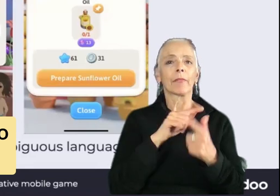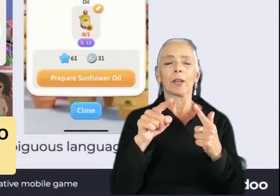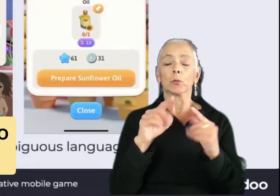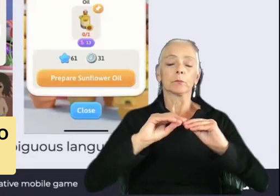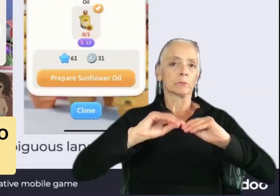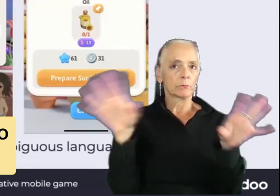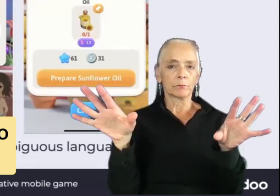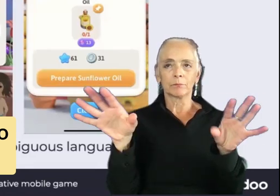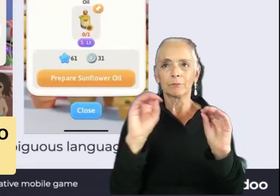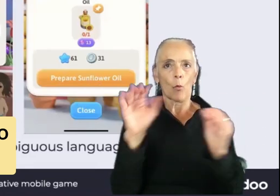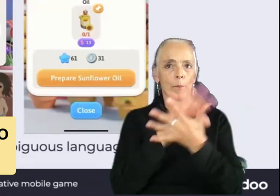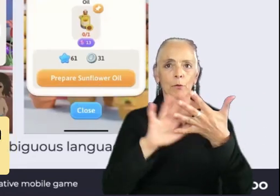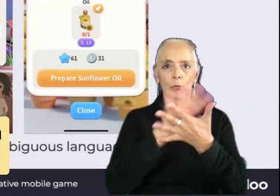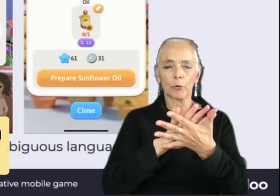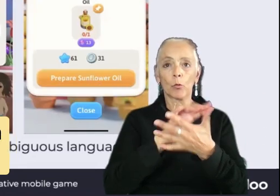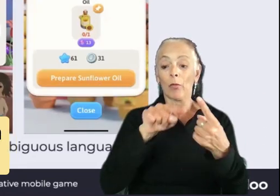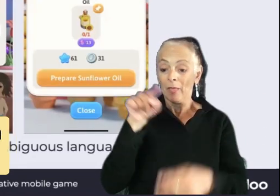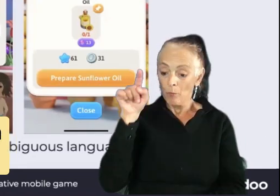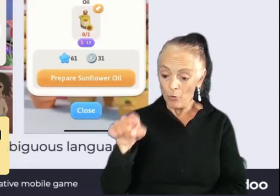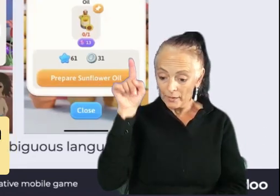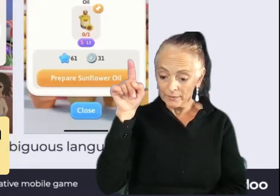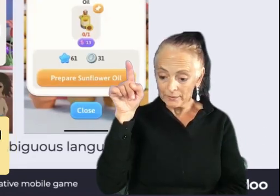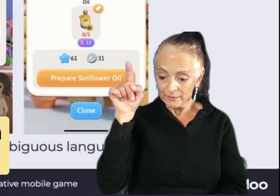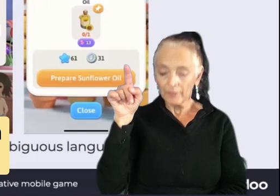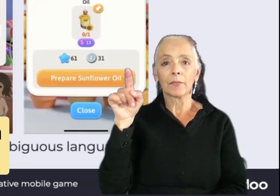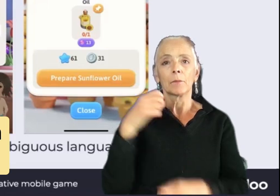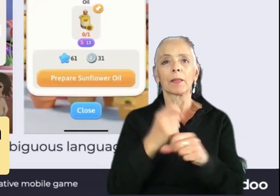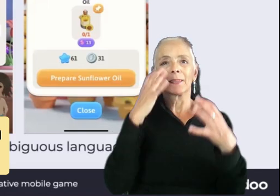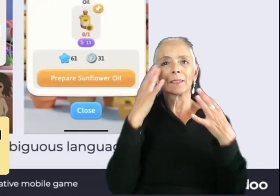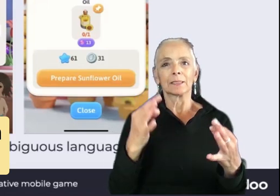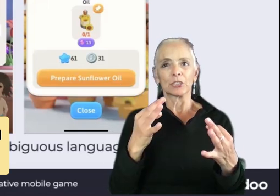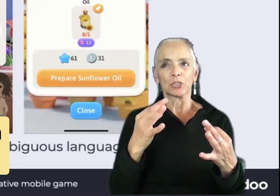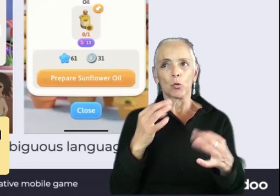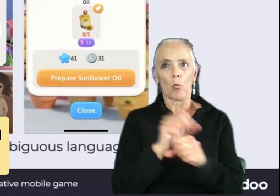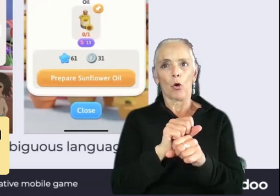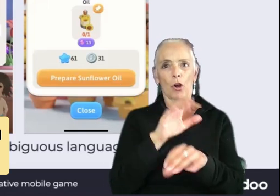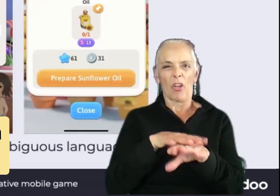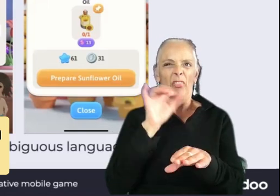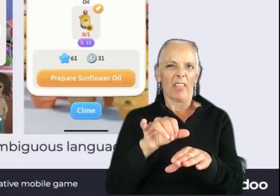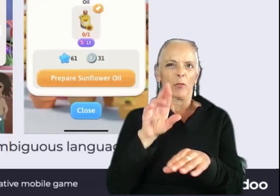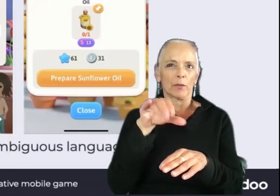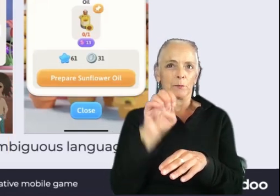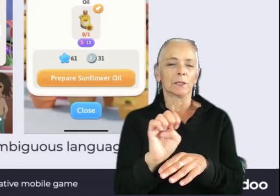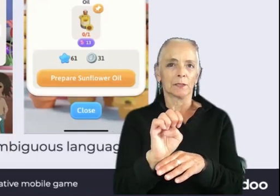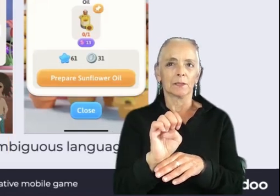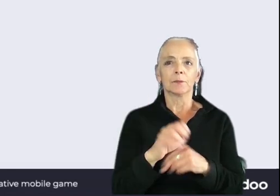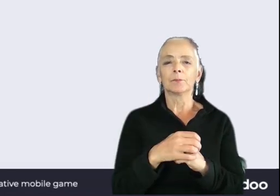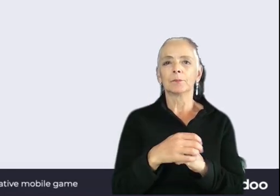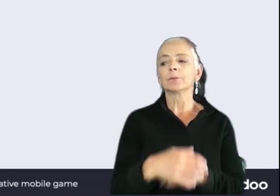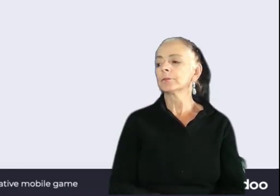ambiguity. When the player presses this button, they make the decision of working on this recipe.